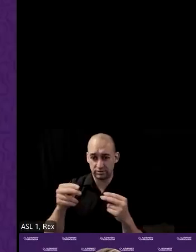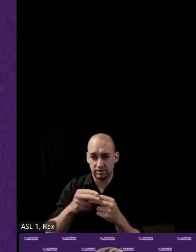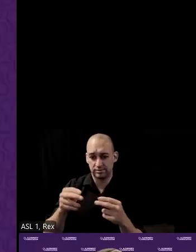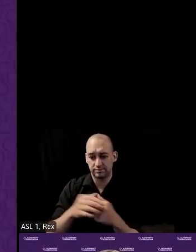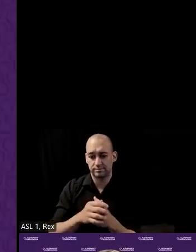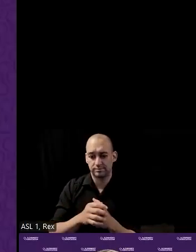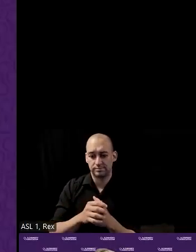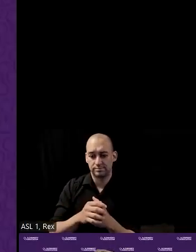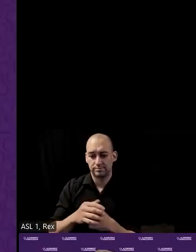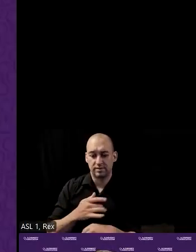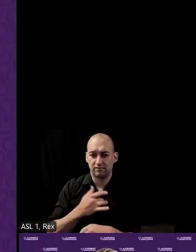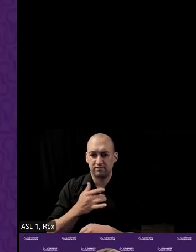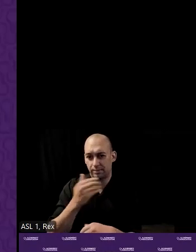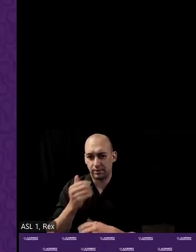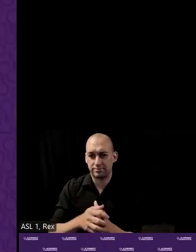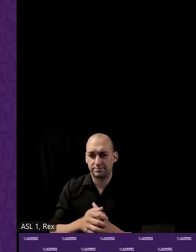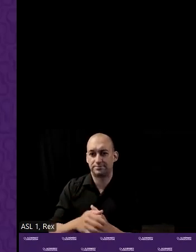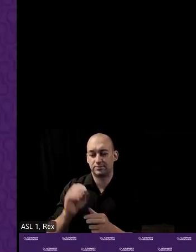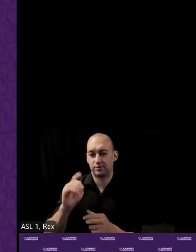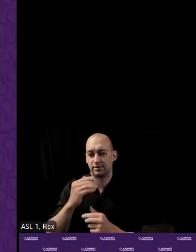And feel better. Hopefully. Thank you.